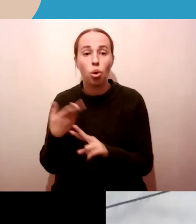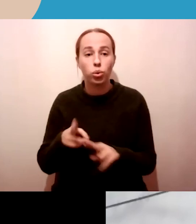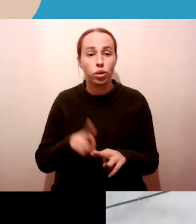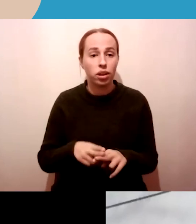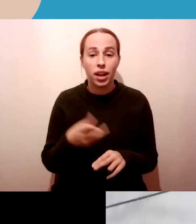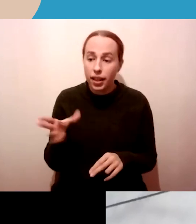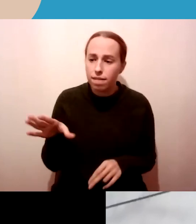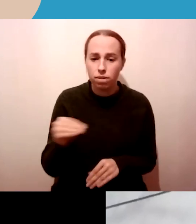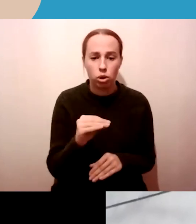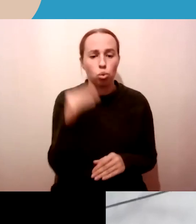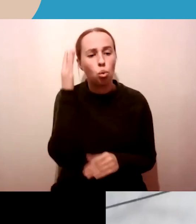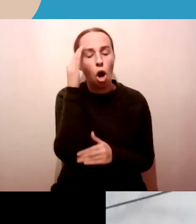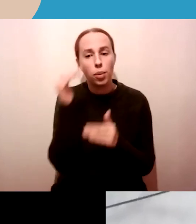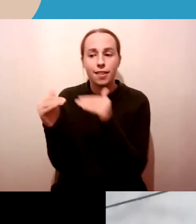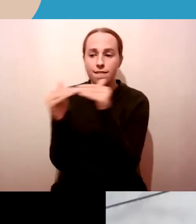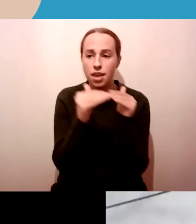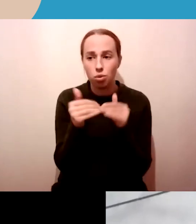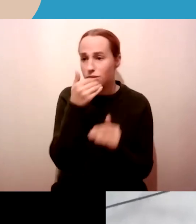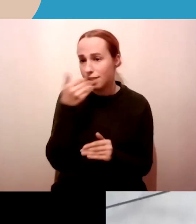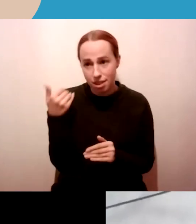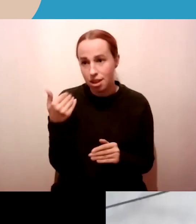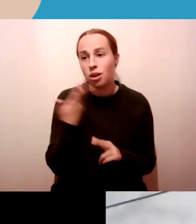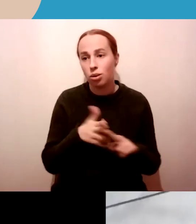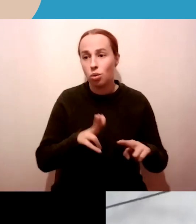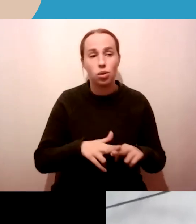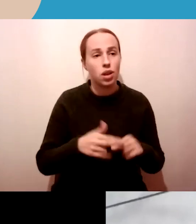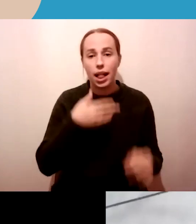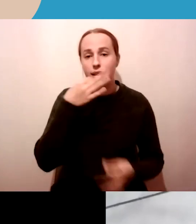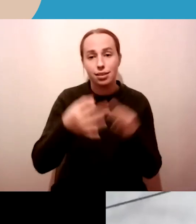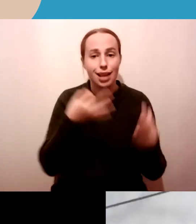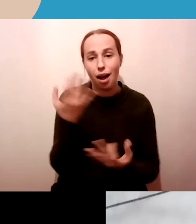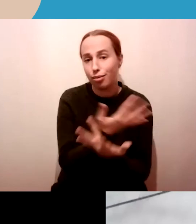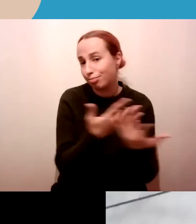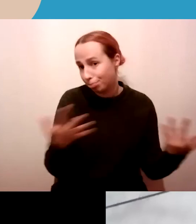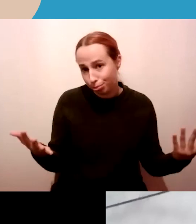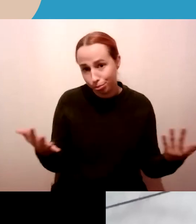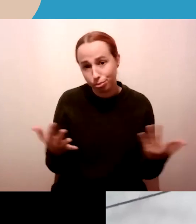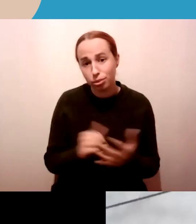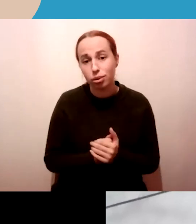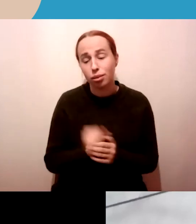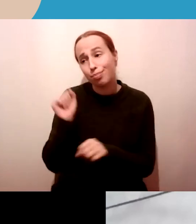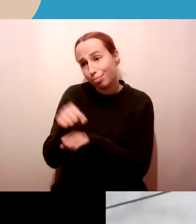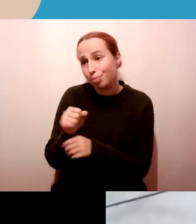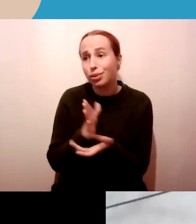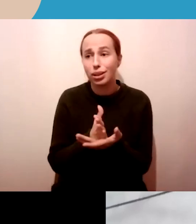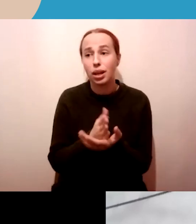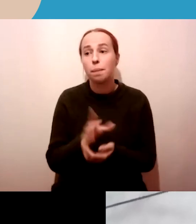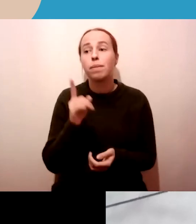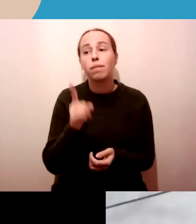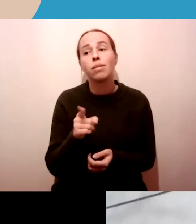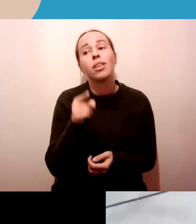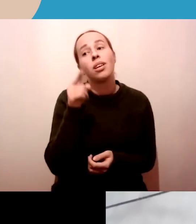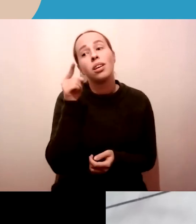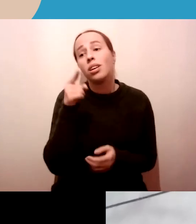and we do not have one single opinion for schools, so teachers have a